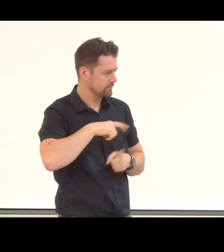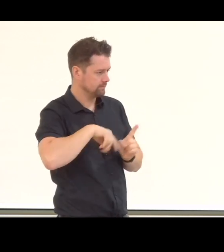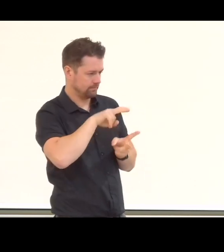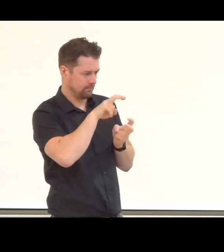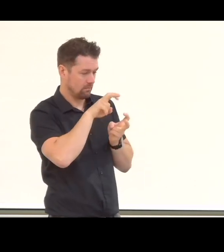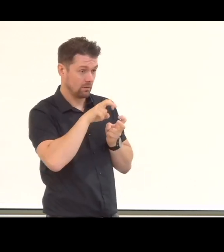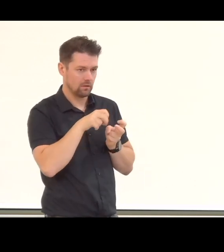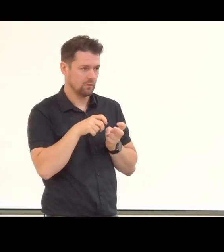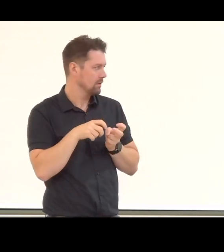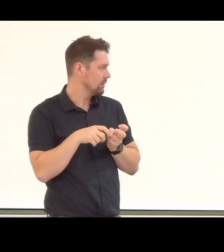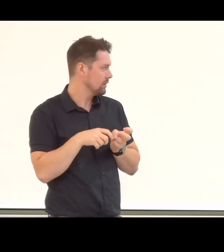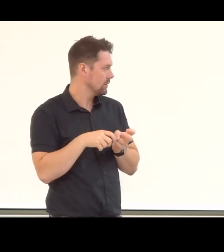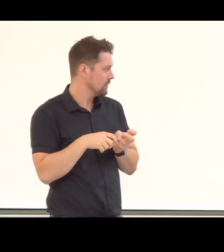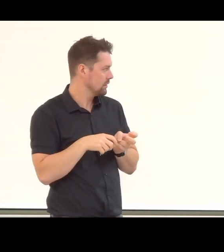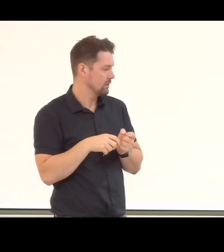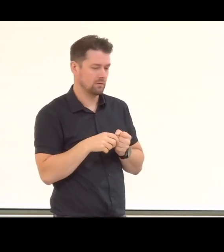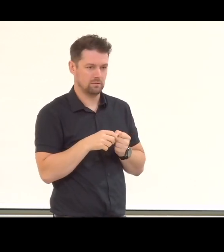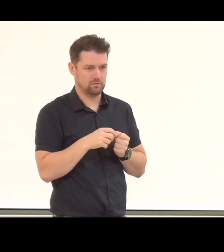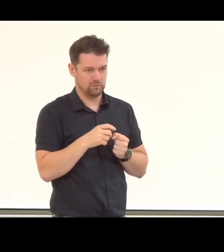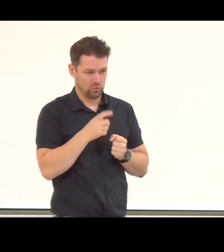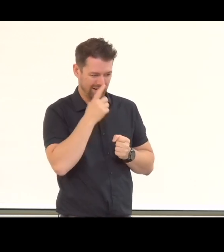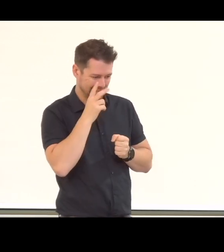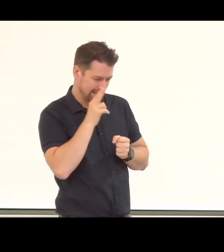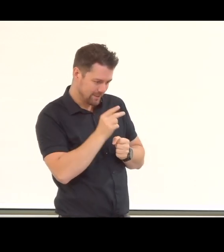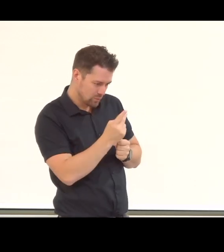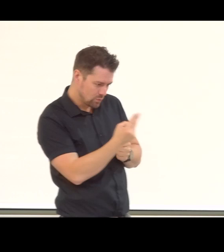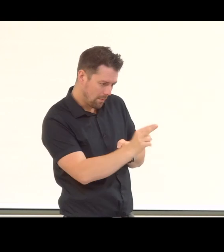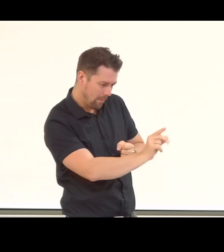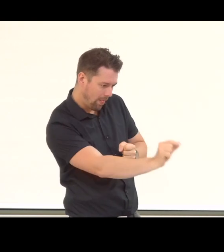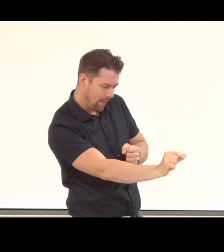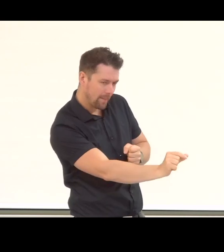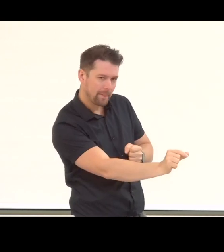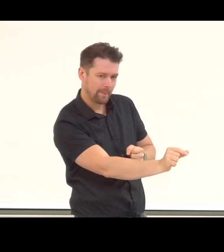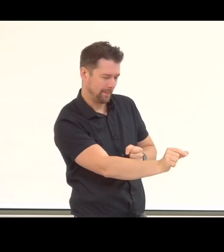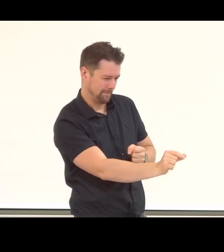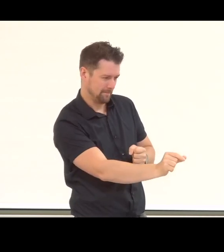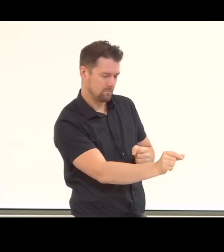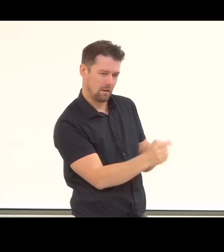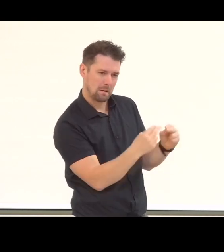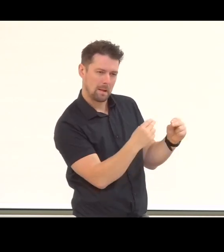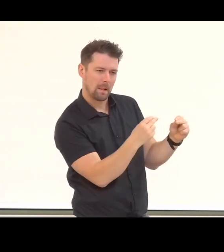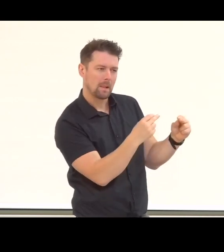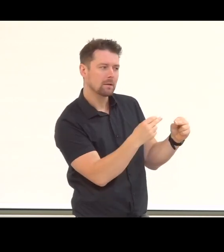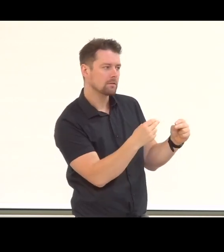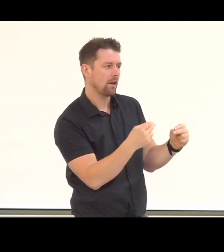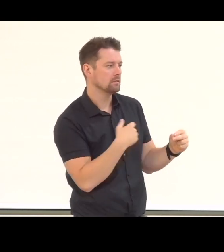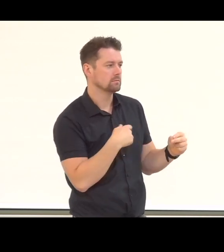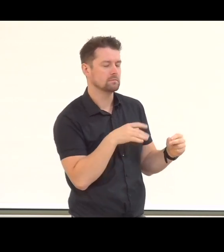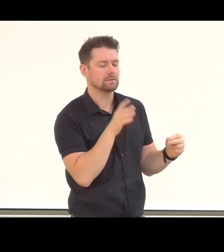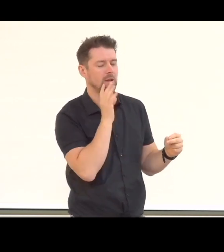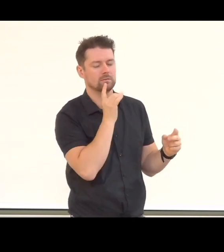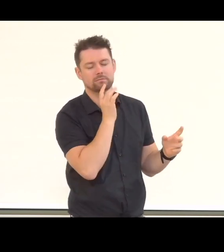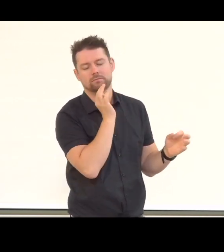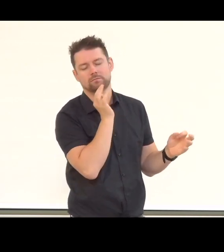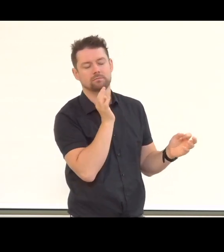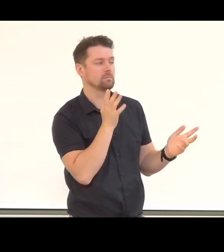you see these two shiny dudes down there somewhere doing something, and you listen, and it's like it sounds like ISS comms. So